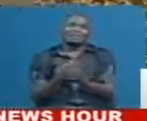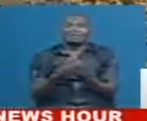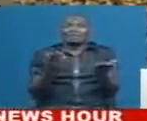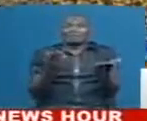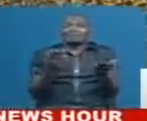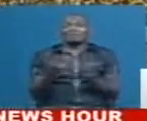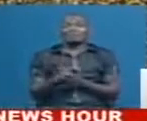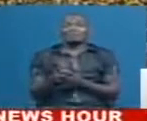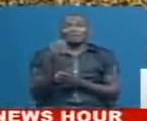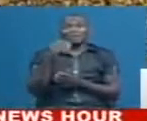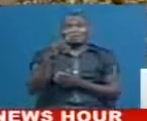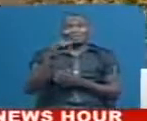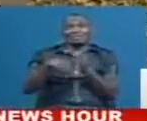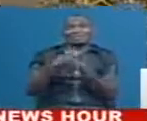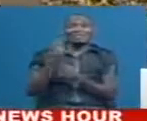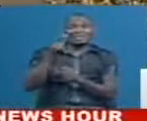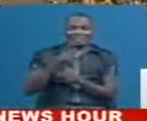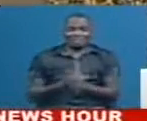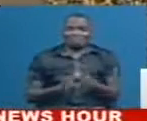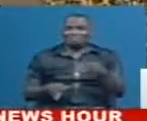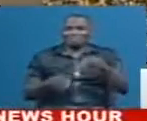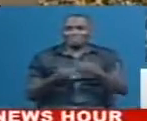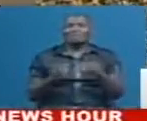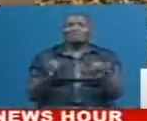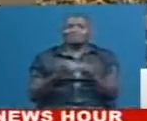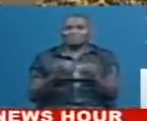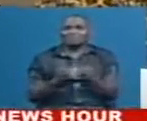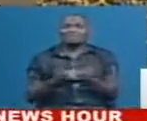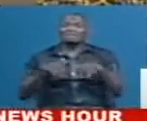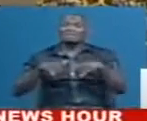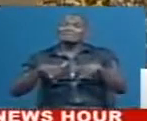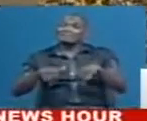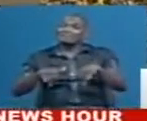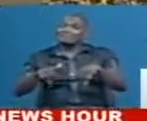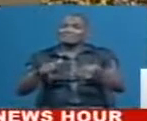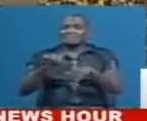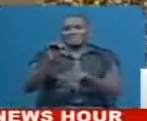1974, so 40 years later plus, we are still dealing with